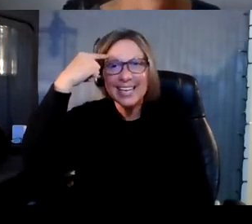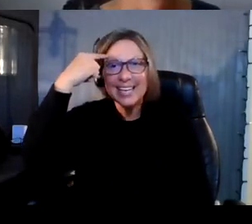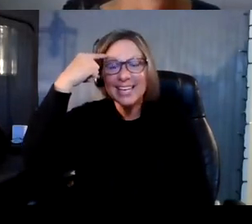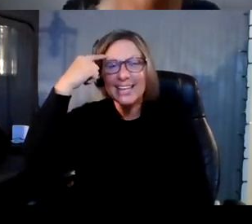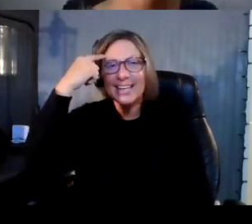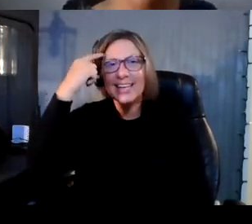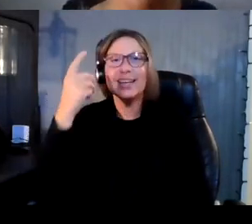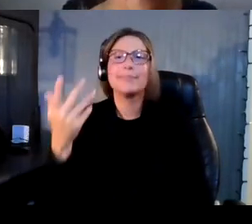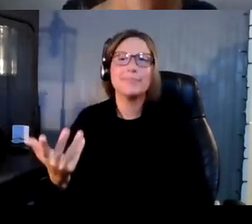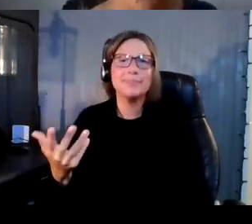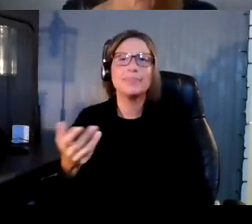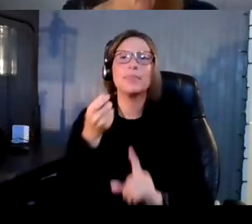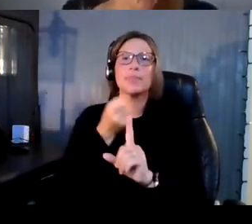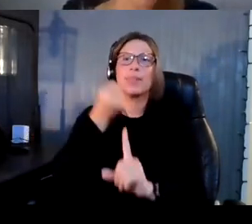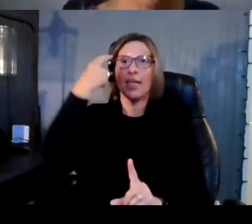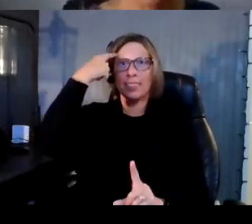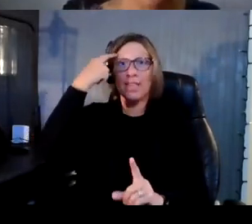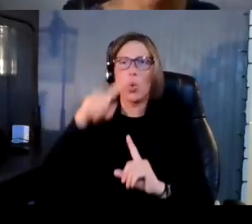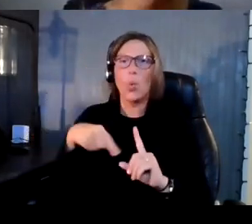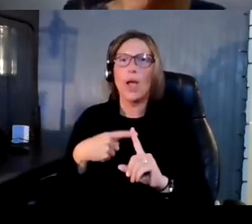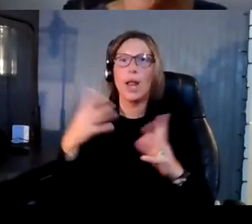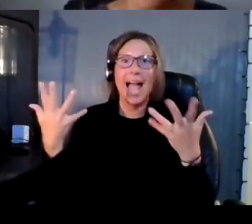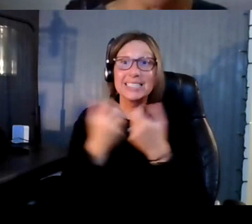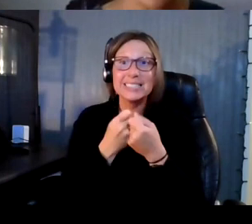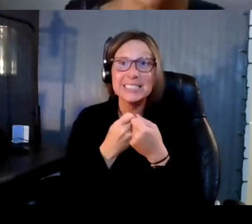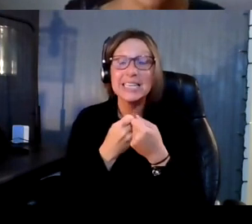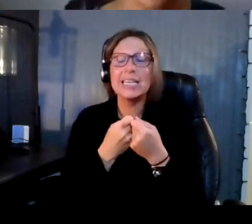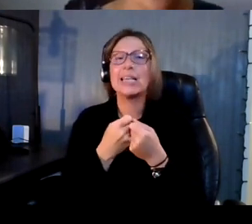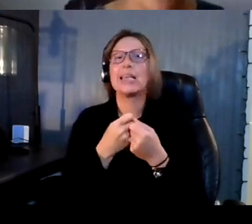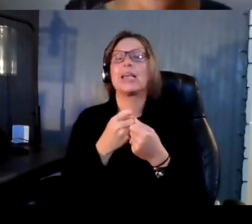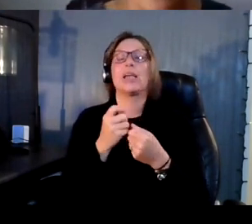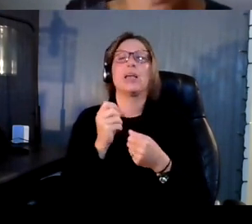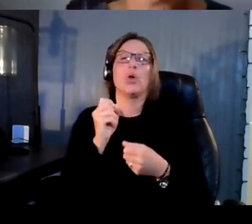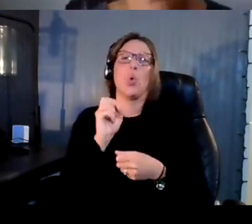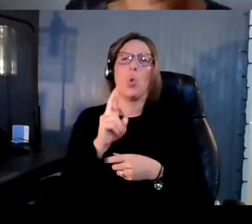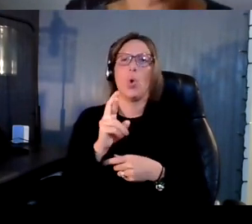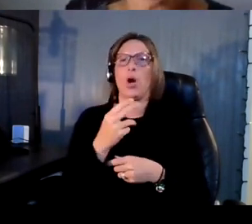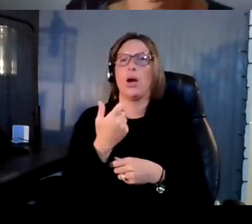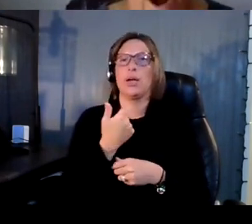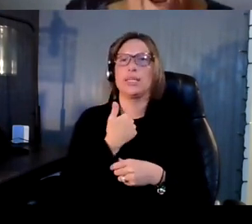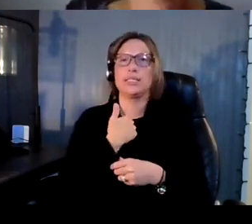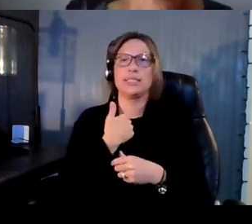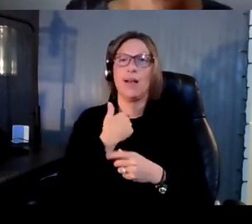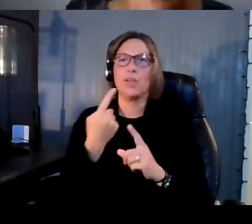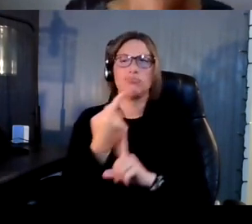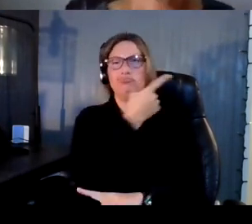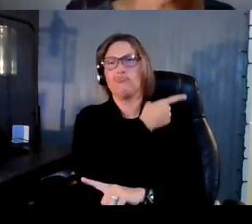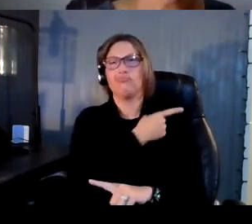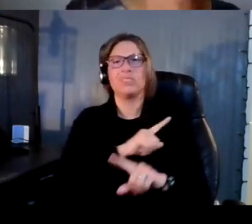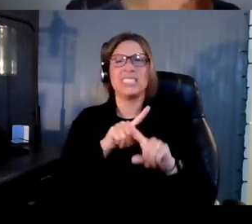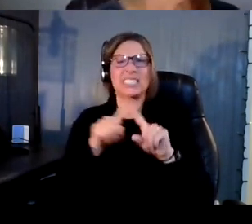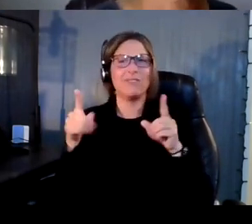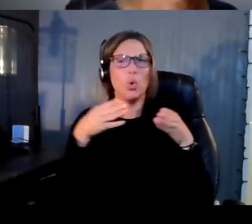it is if there's a wreck or you, for whatever reason, don't get to go on your usual route. So